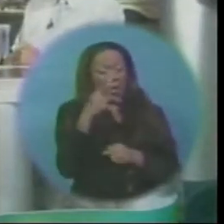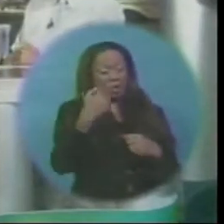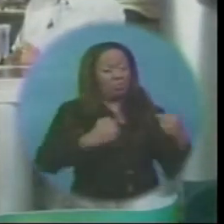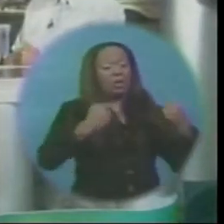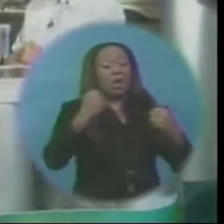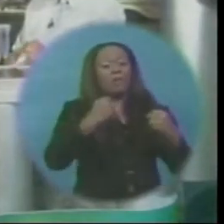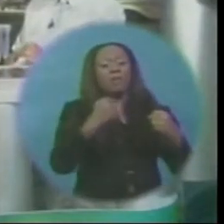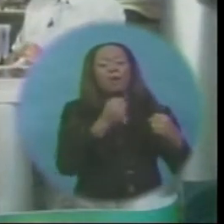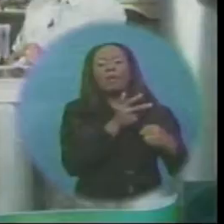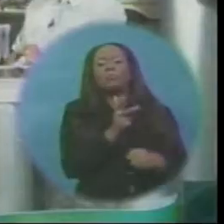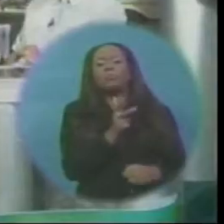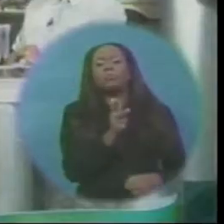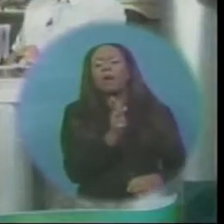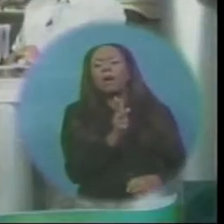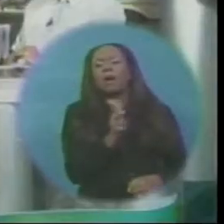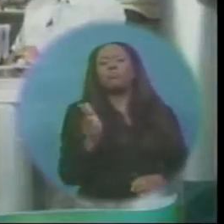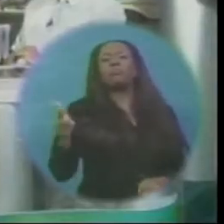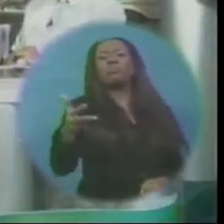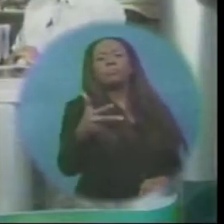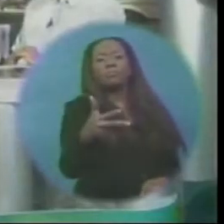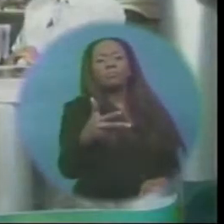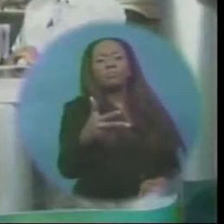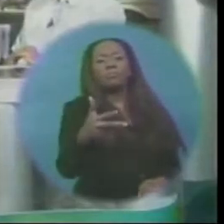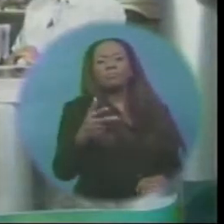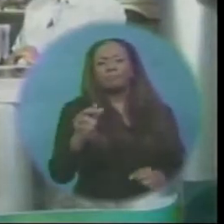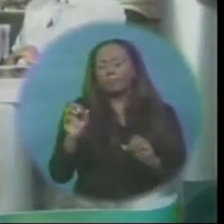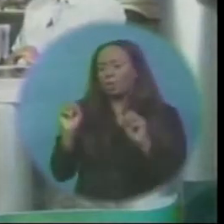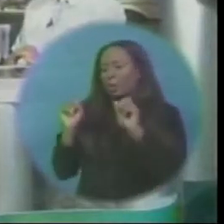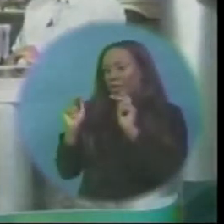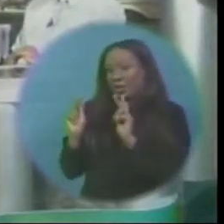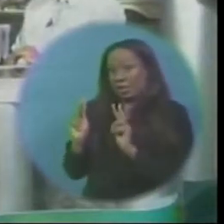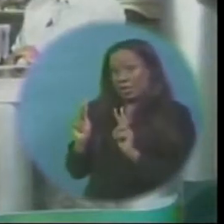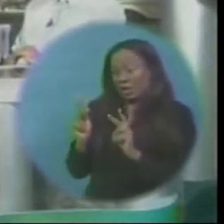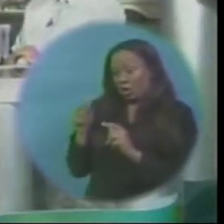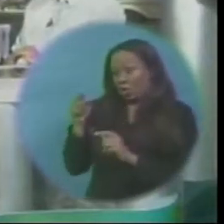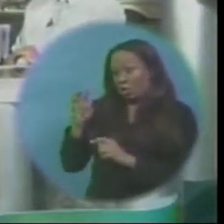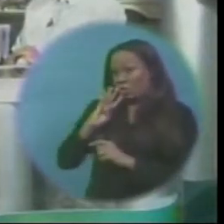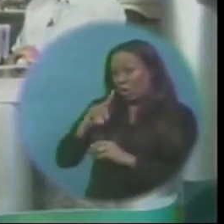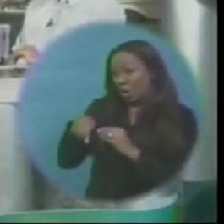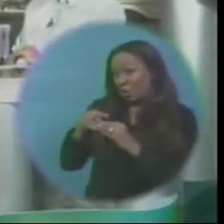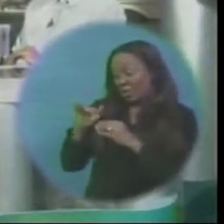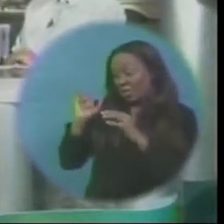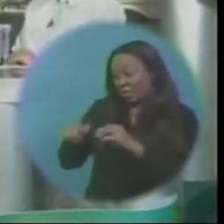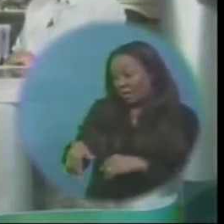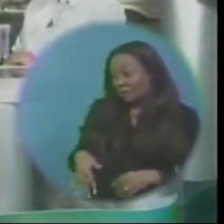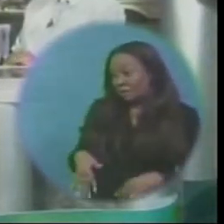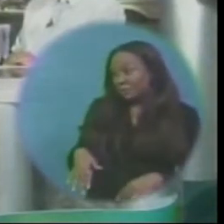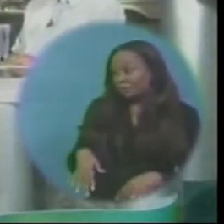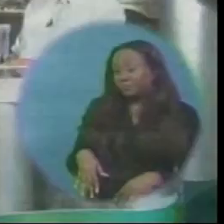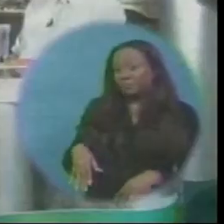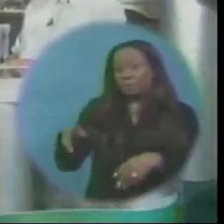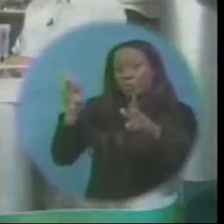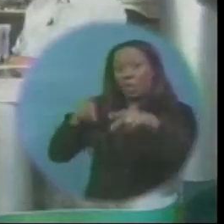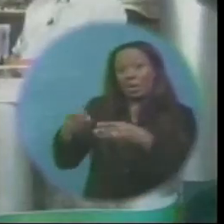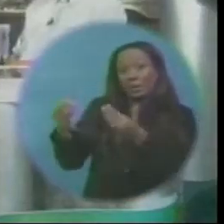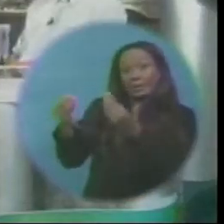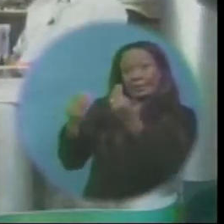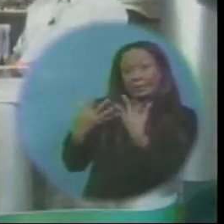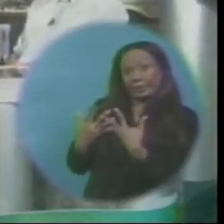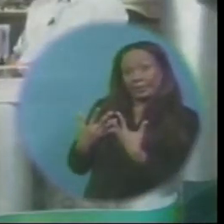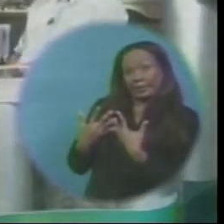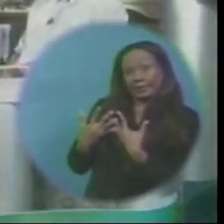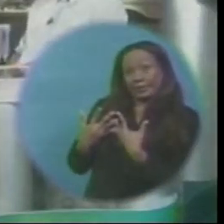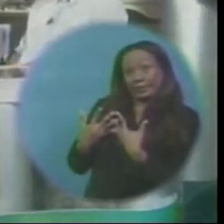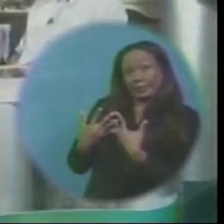side of the road and you pass. Okay, well, let me ask here, since you talk about raw sewage, there's been a suggestion there could